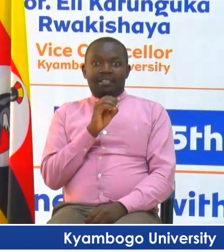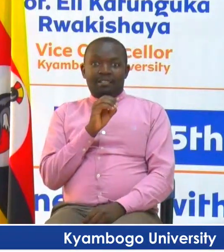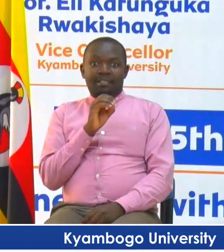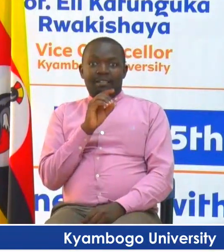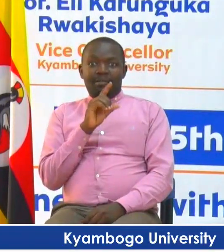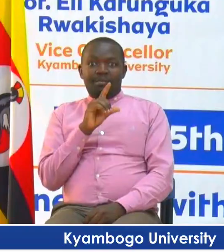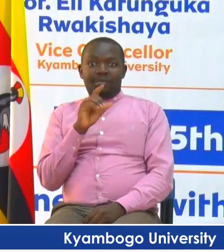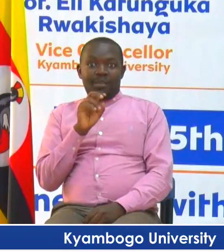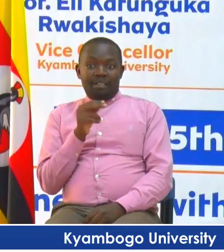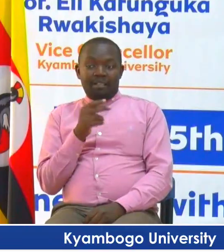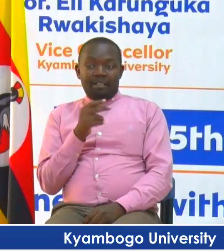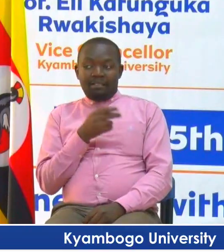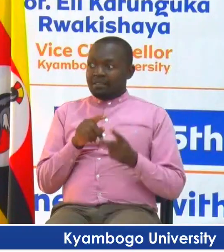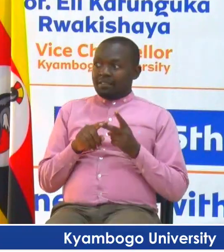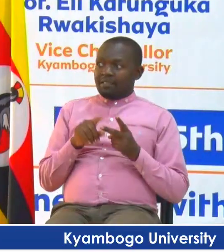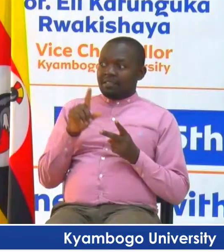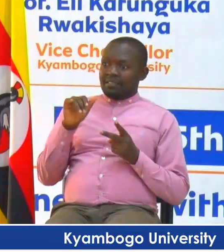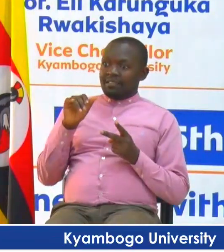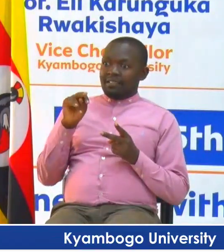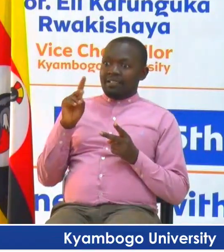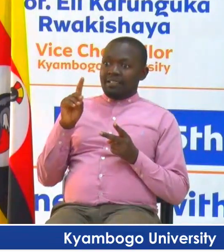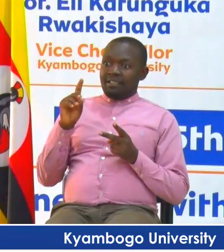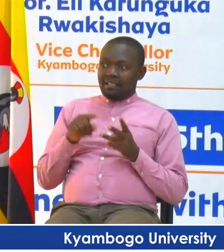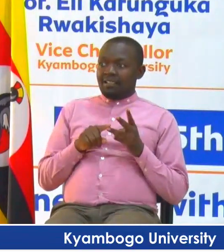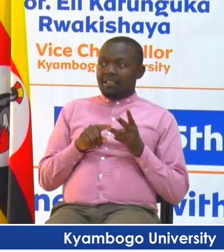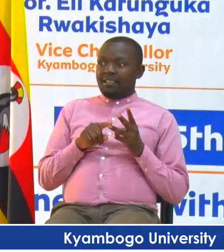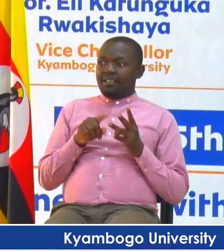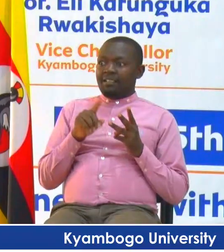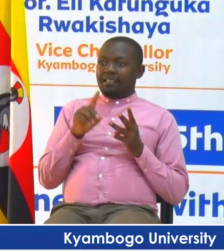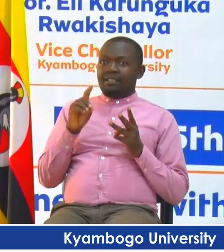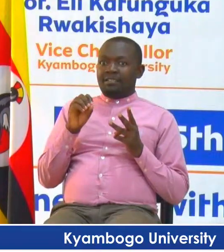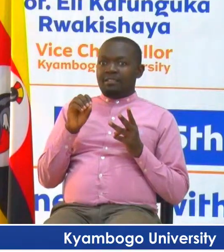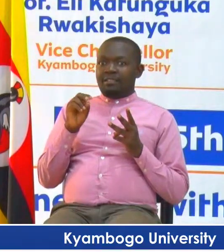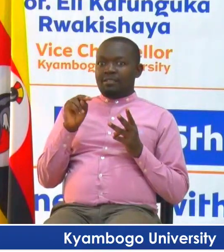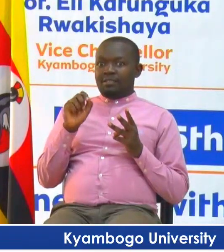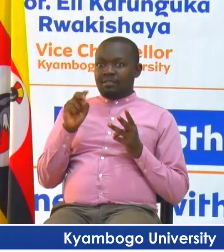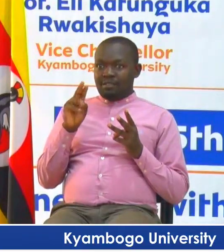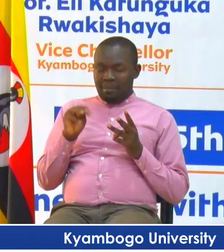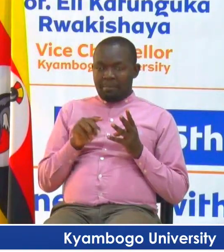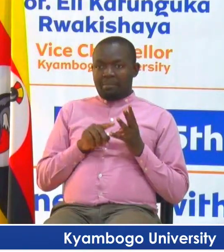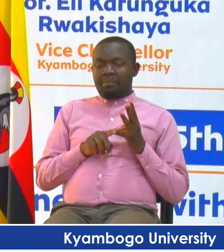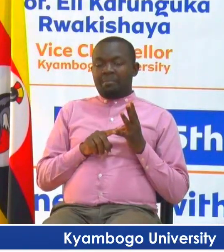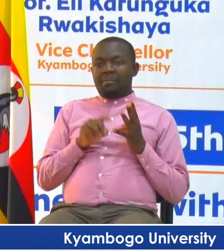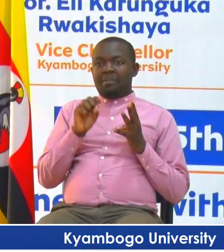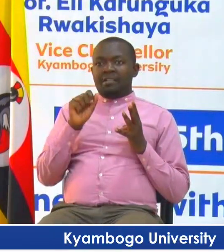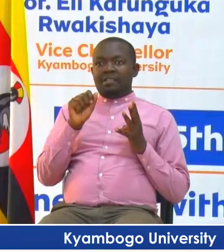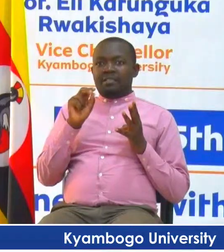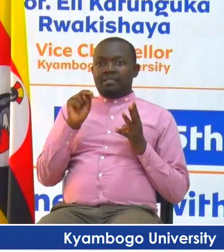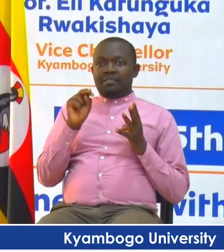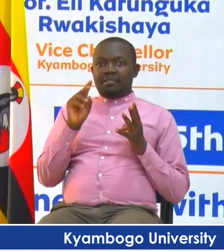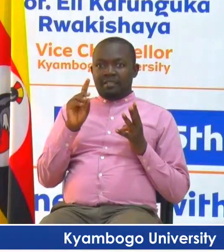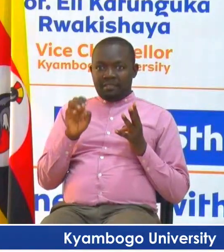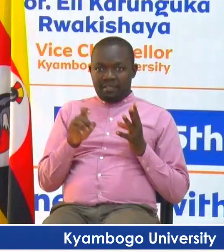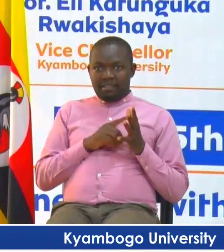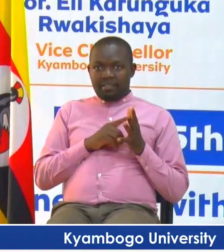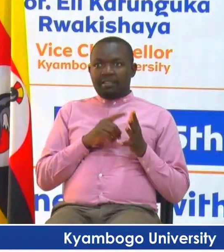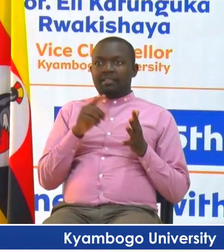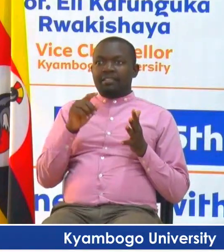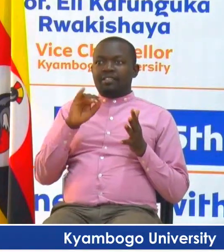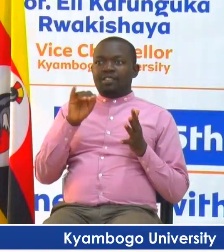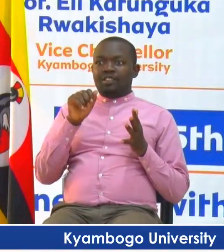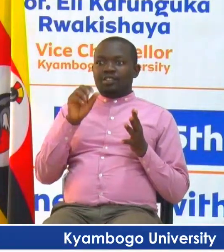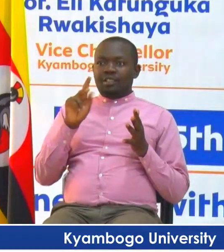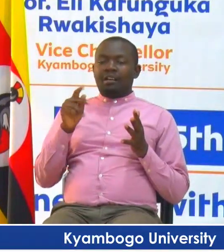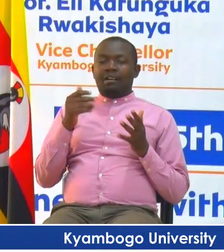Linda, Donam, and Brenda, Sandy, and Jack. Thank you very much for making